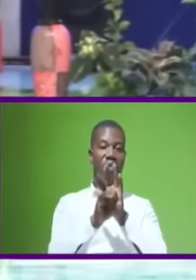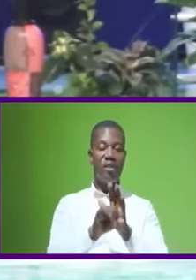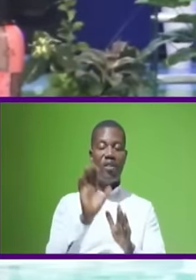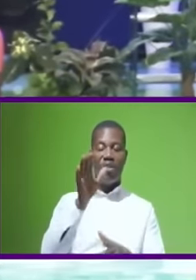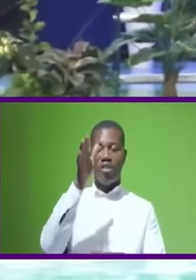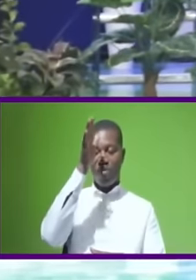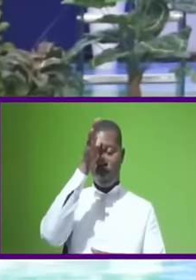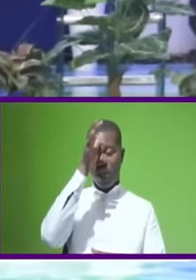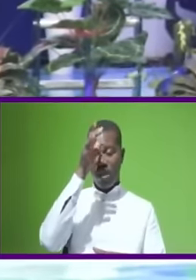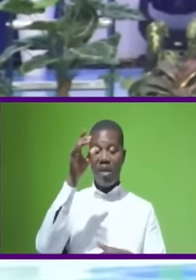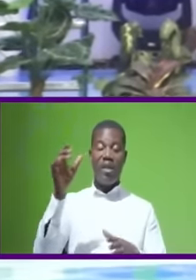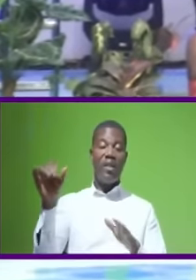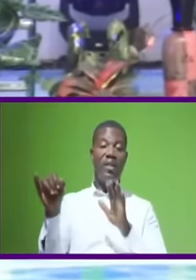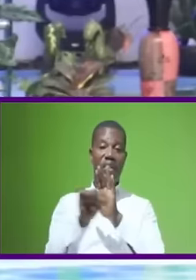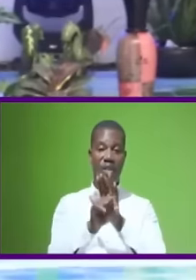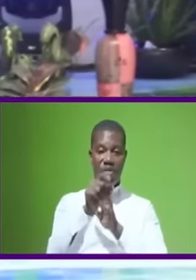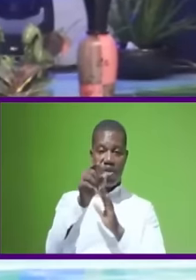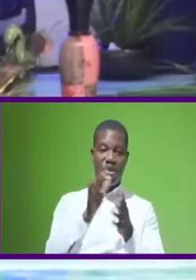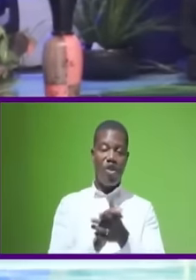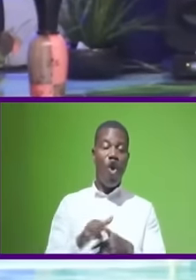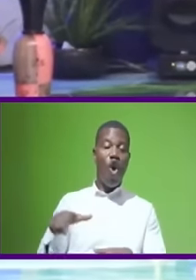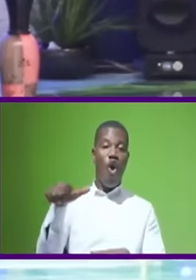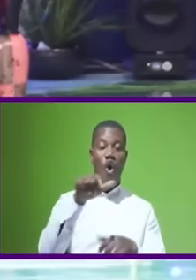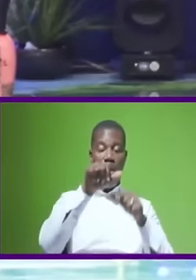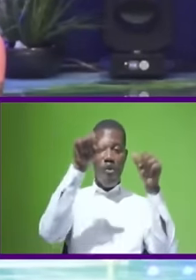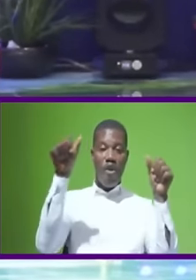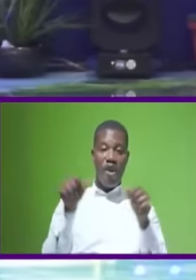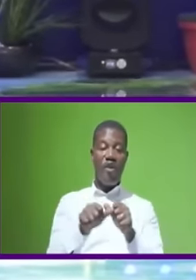even seen, and your father has